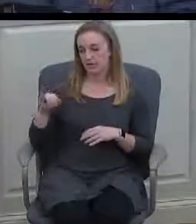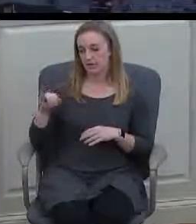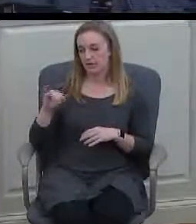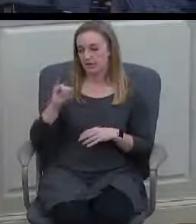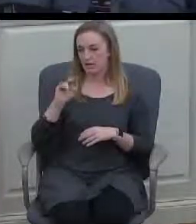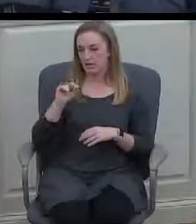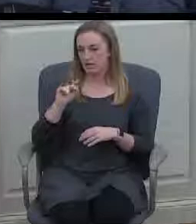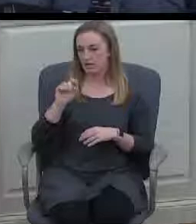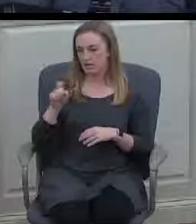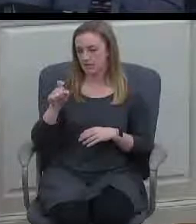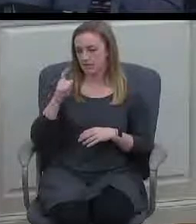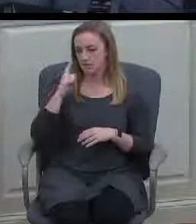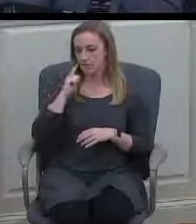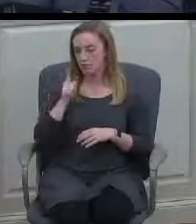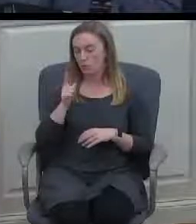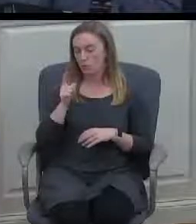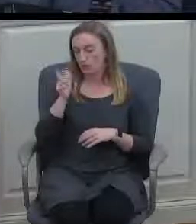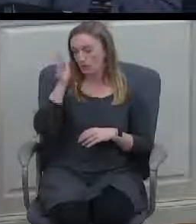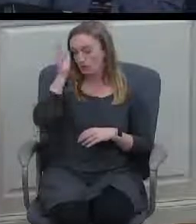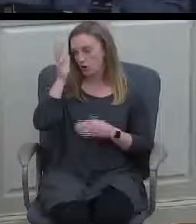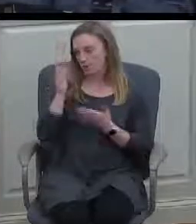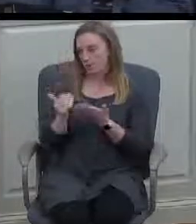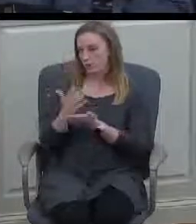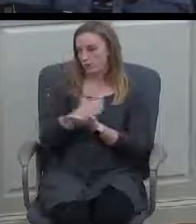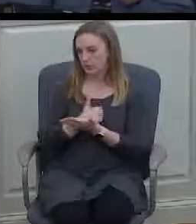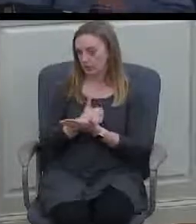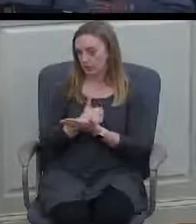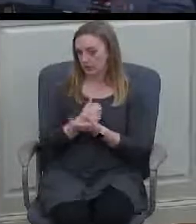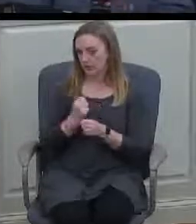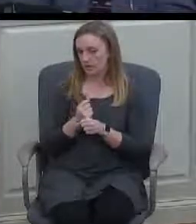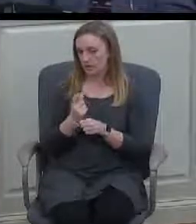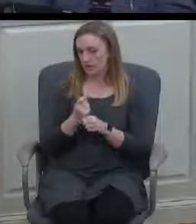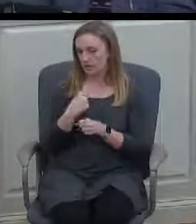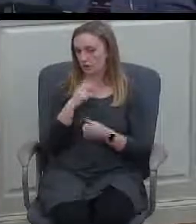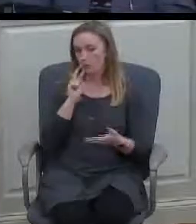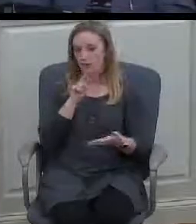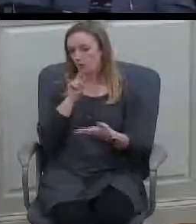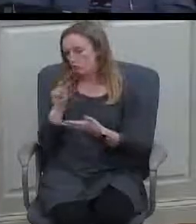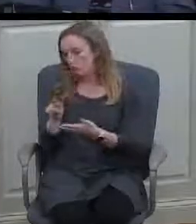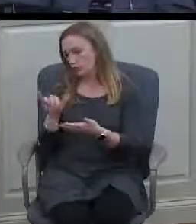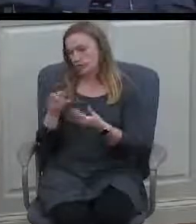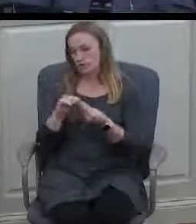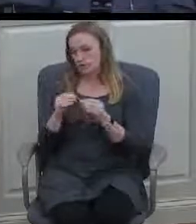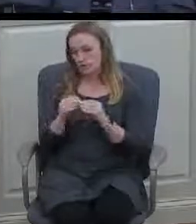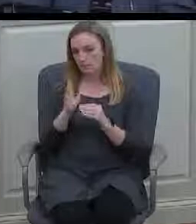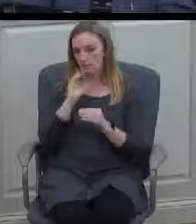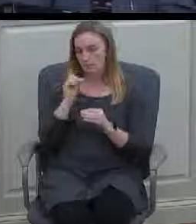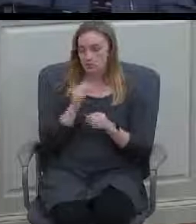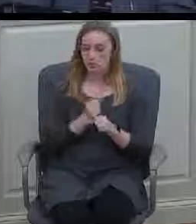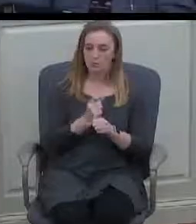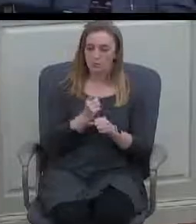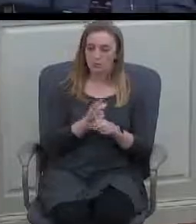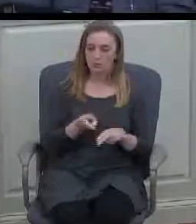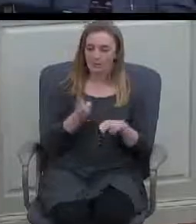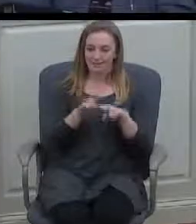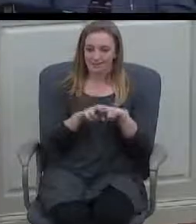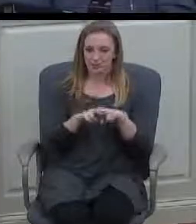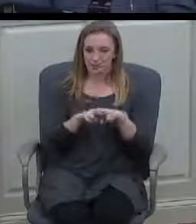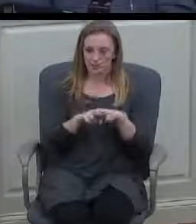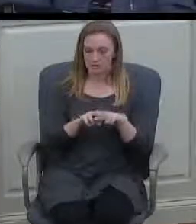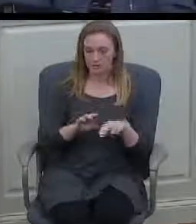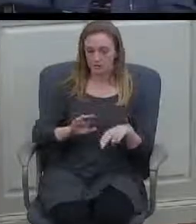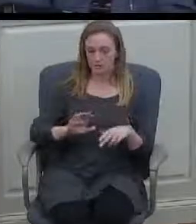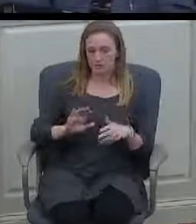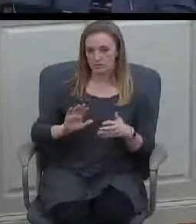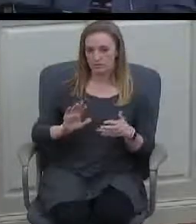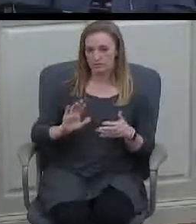there's an index for garbage collection, and each year we'll check that number and we'll do an annual increase to that